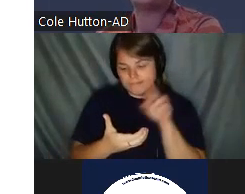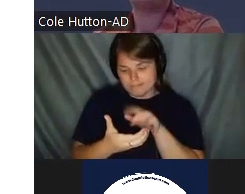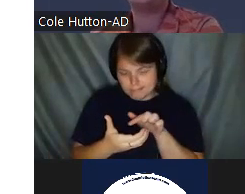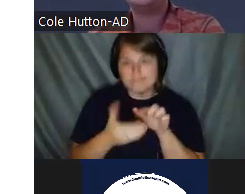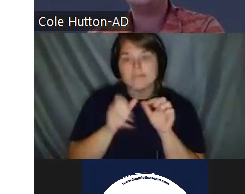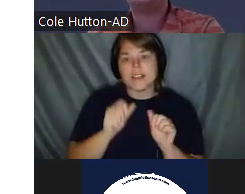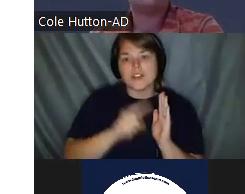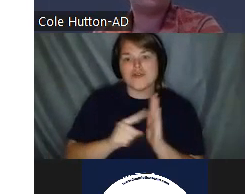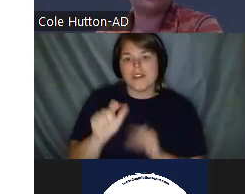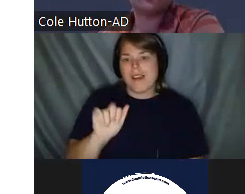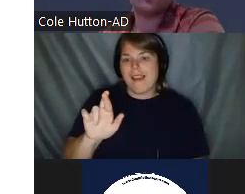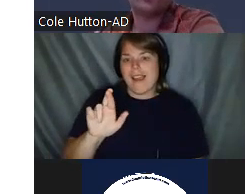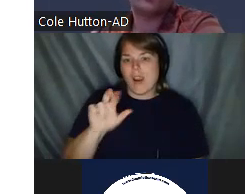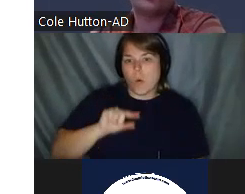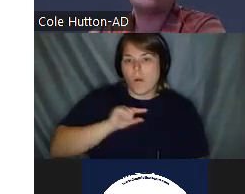within your community.